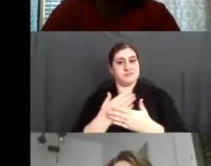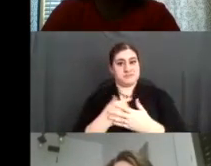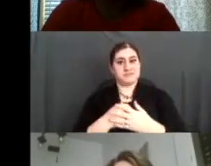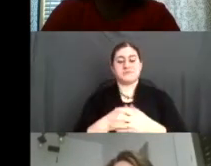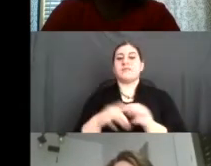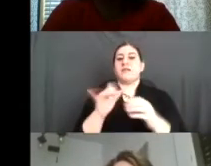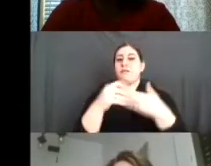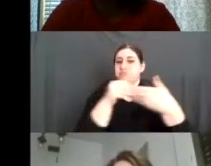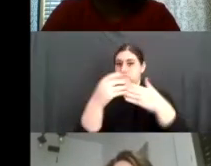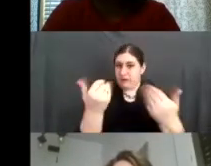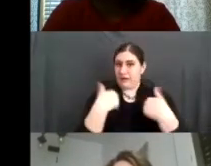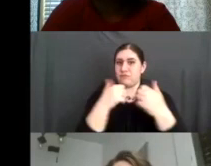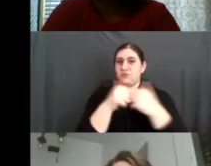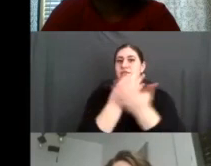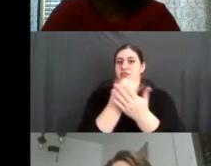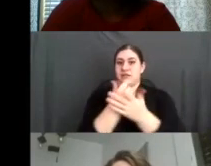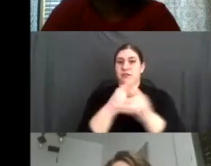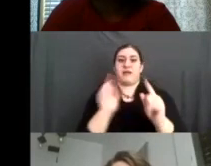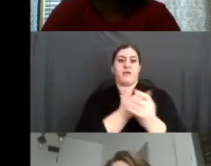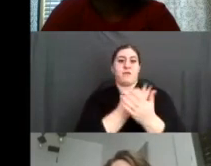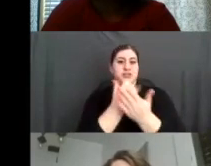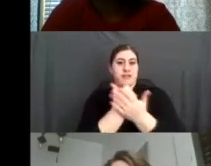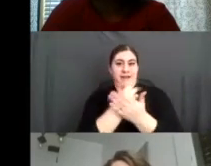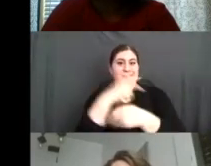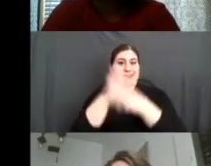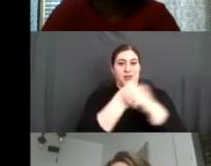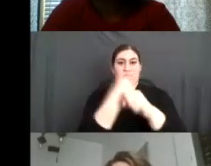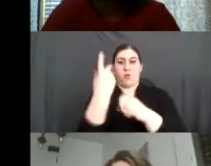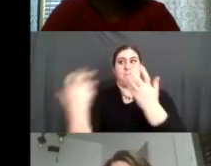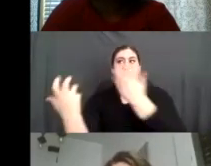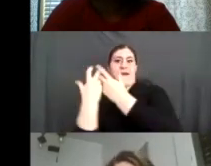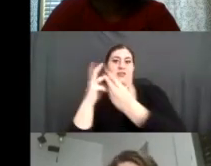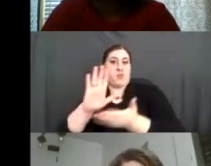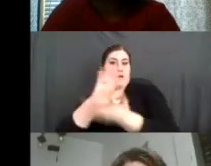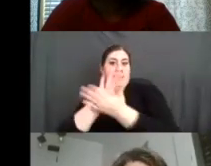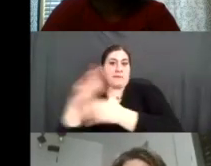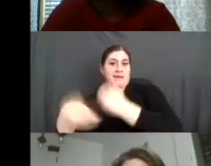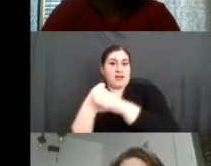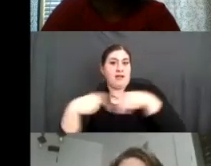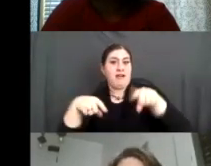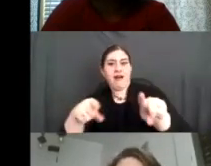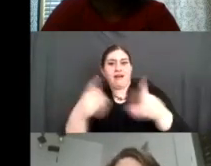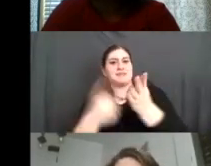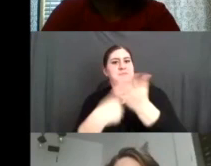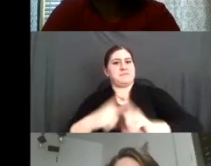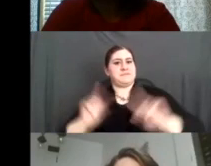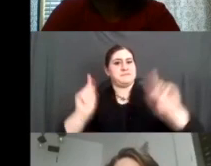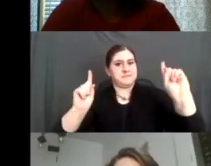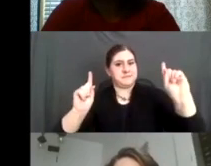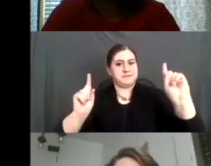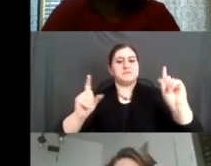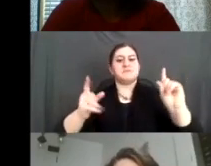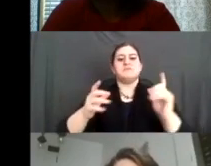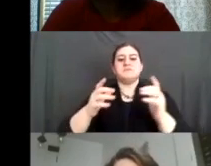there is flexibility with financial aid, but our financial aid year does not always match your academic year. So the thing to remember is